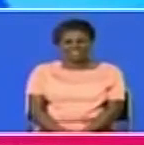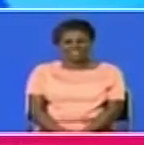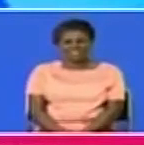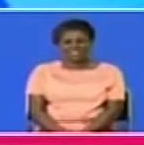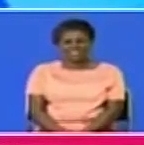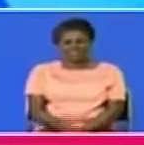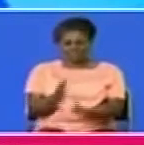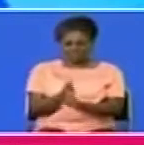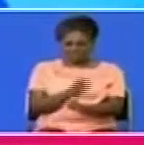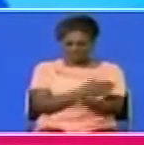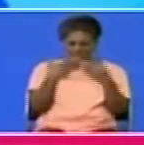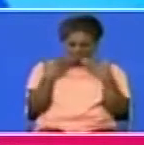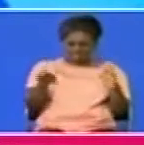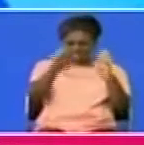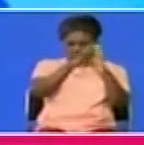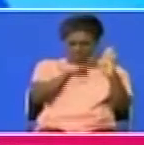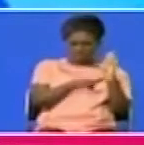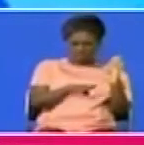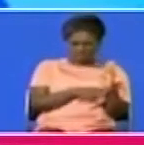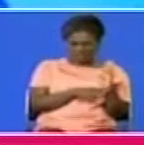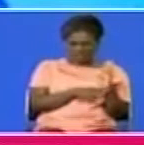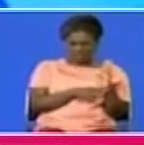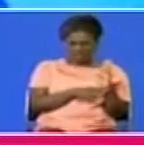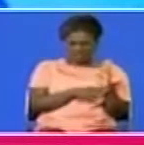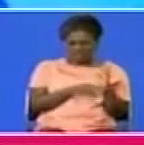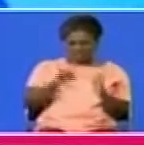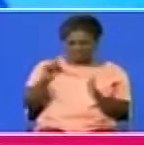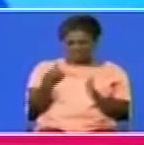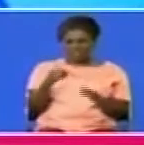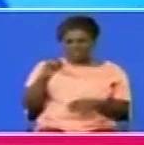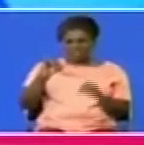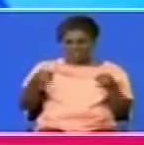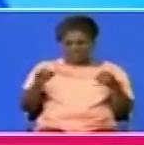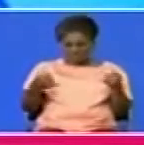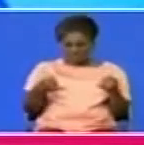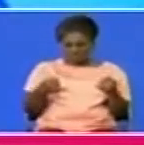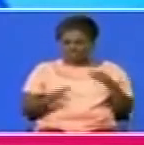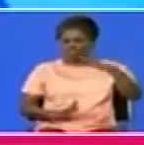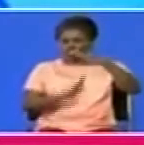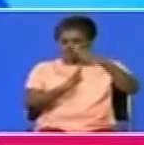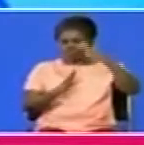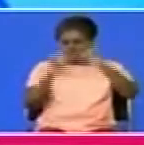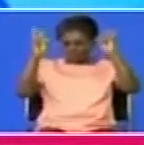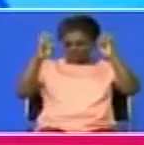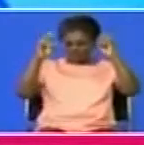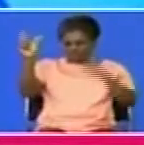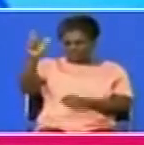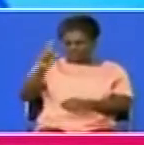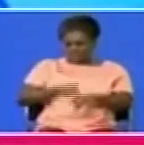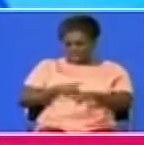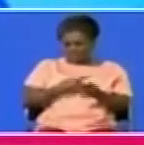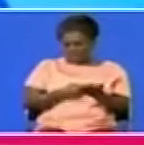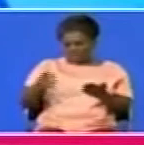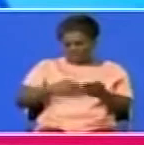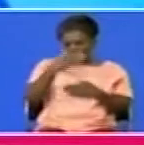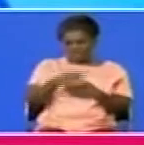All right, so before we finish our program today, let's look into our crystal ball and see some of the news that will be making headlines in the course of this week. And for